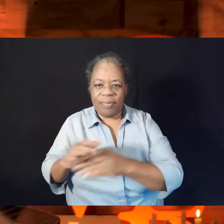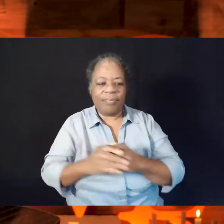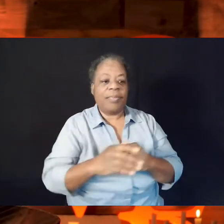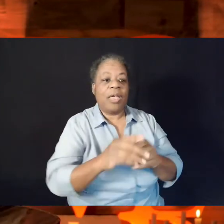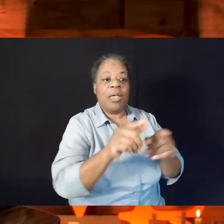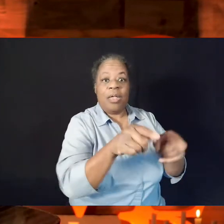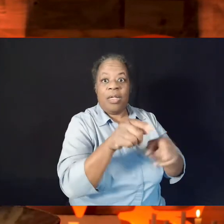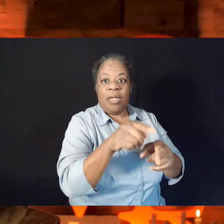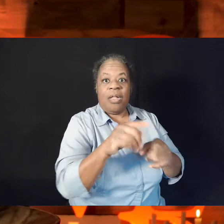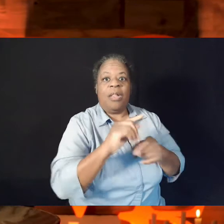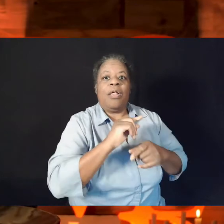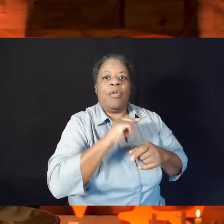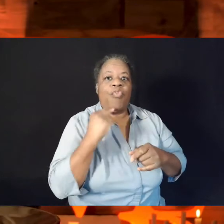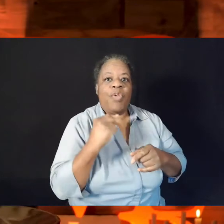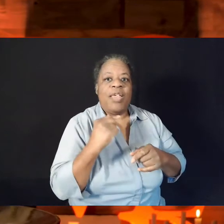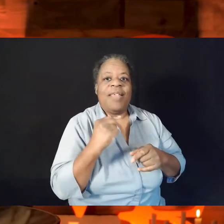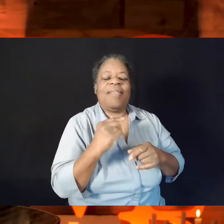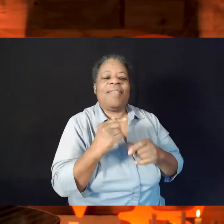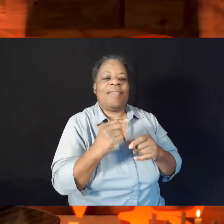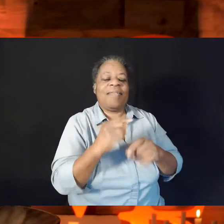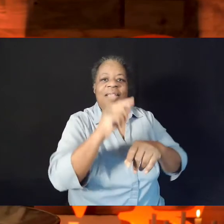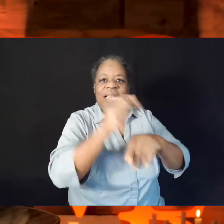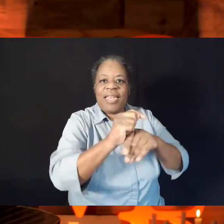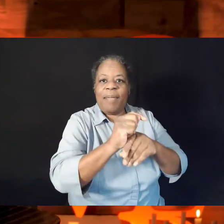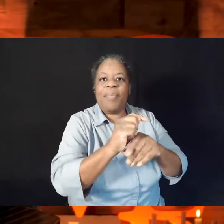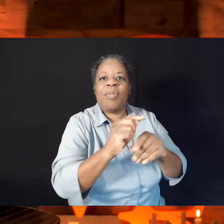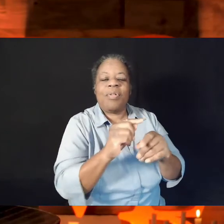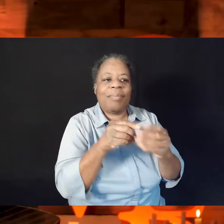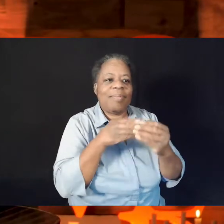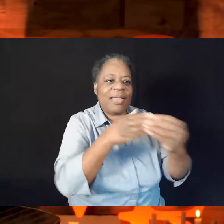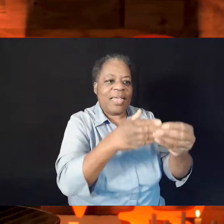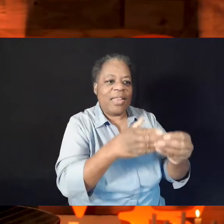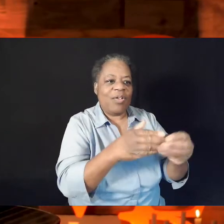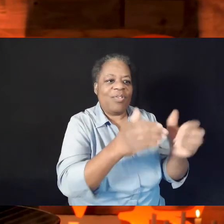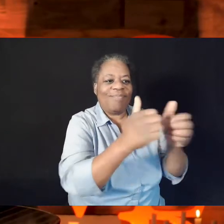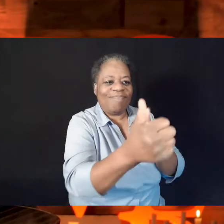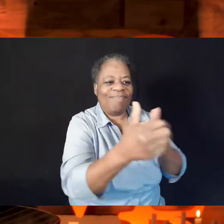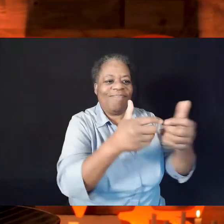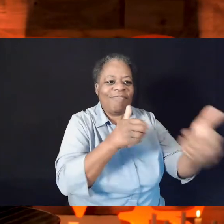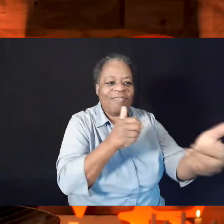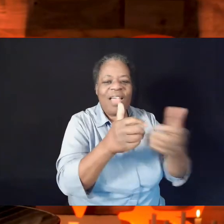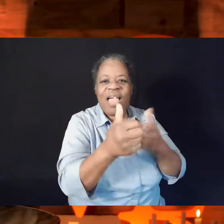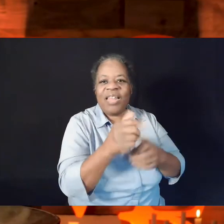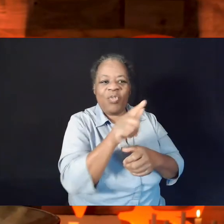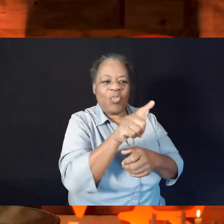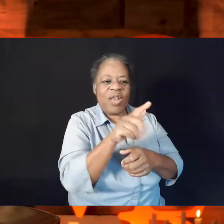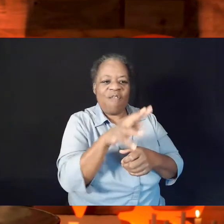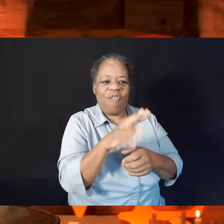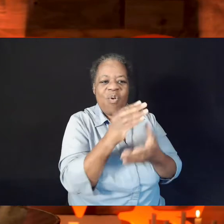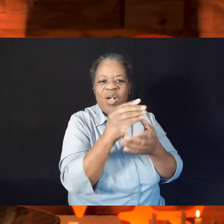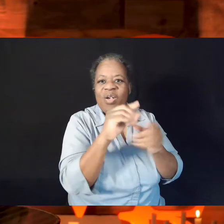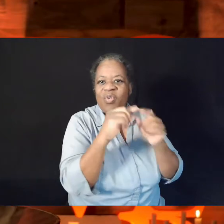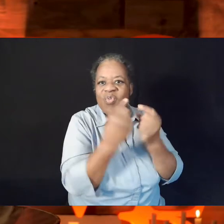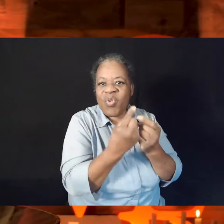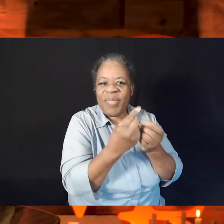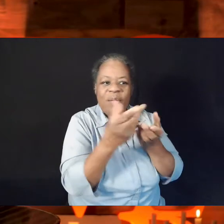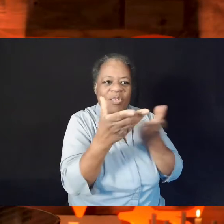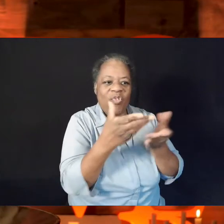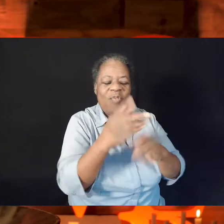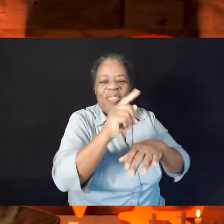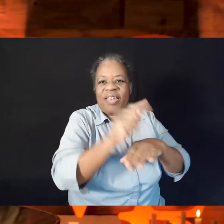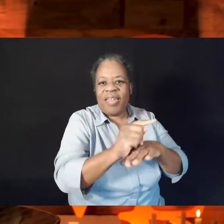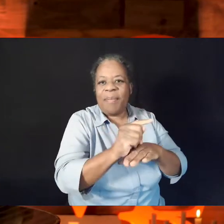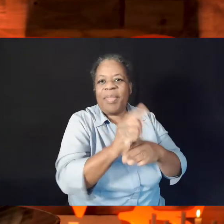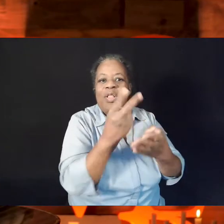then divided into 24 divisions who would each serve in the temple for 2 weeks out of the year. Abijah